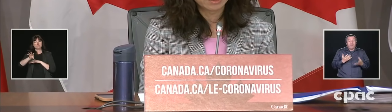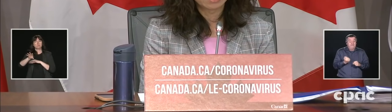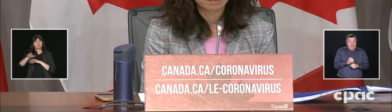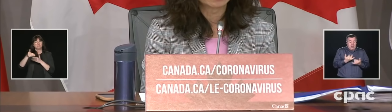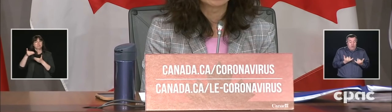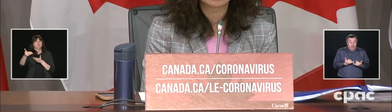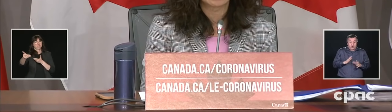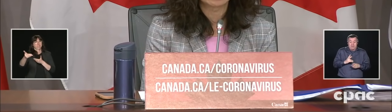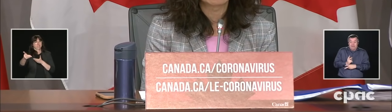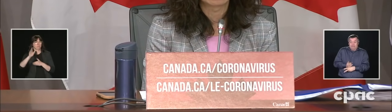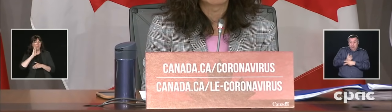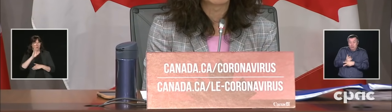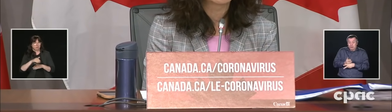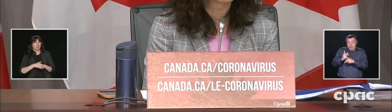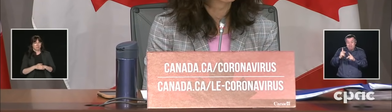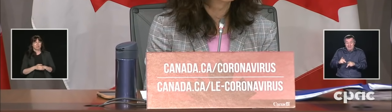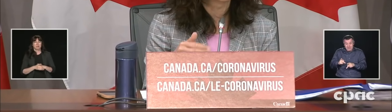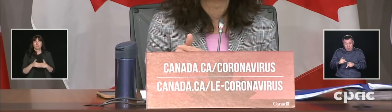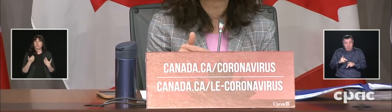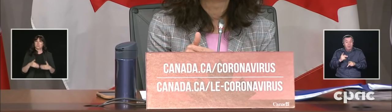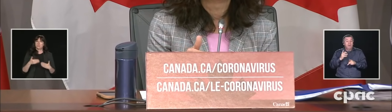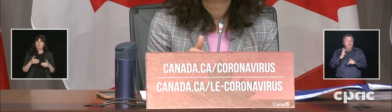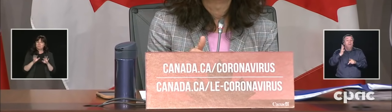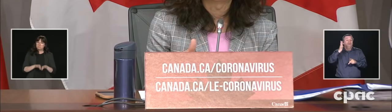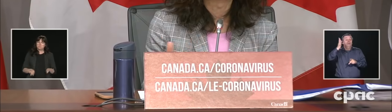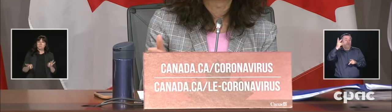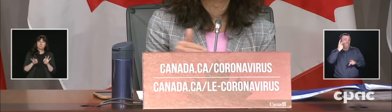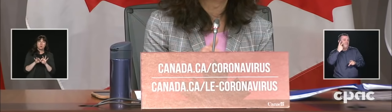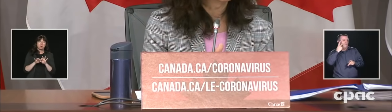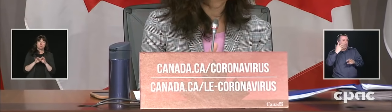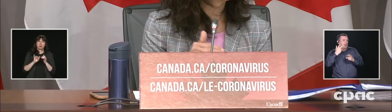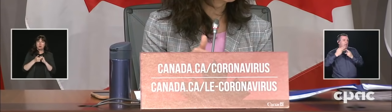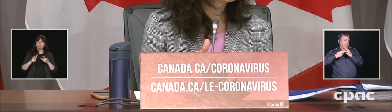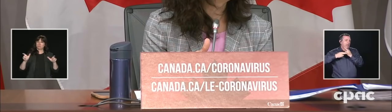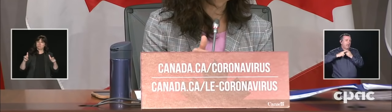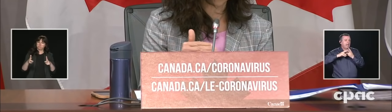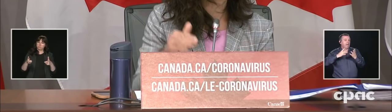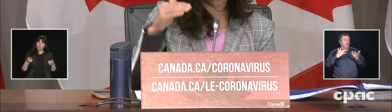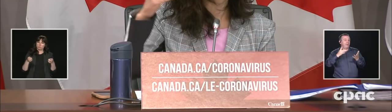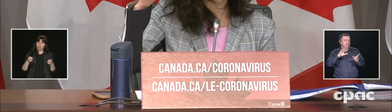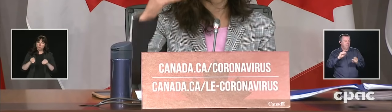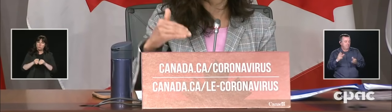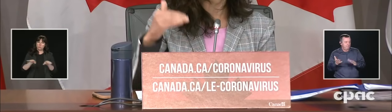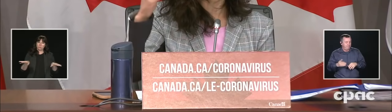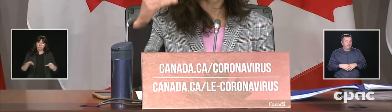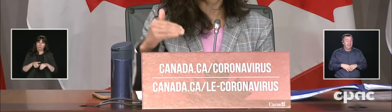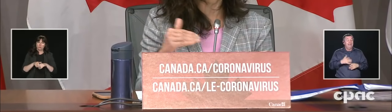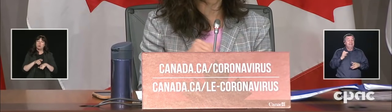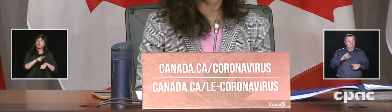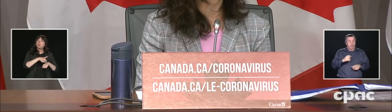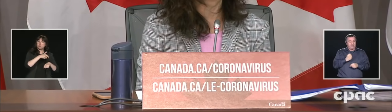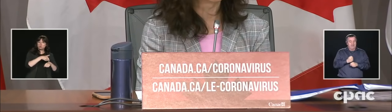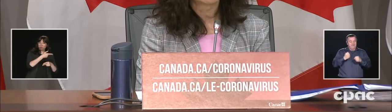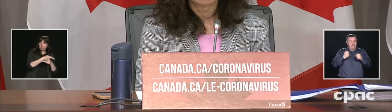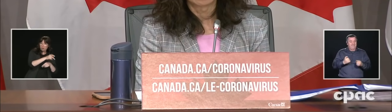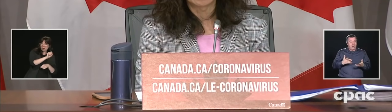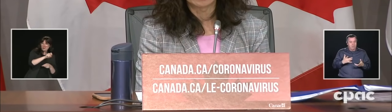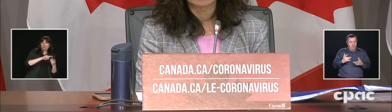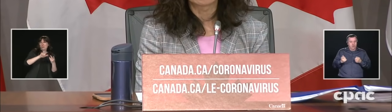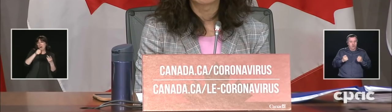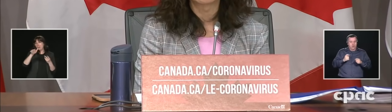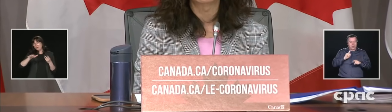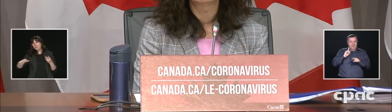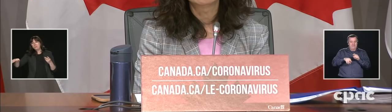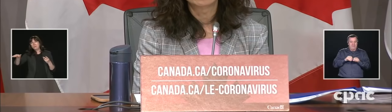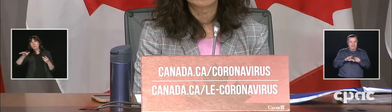really, really hard in getting outbreaks under controls, not just in the long-term care homes, but some of the other settings that are also laid out in